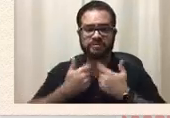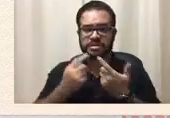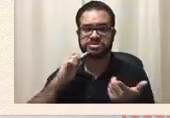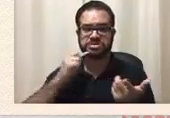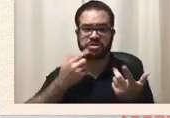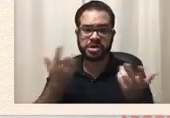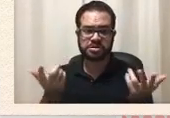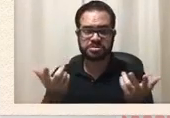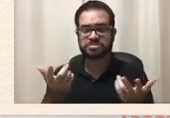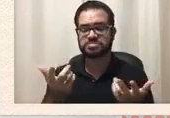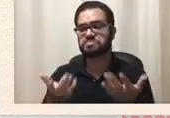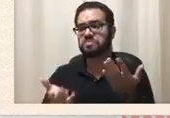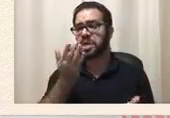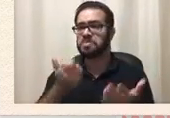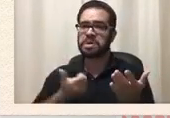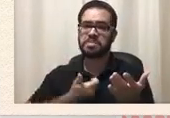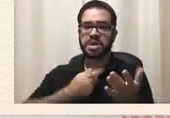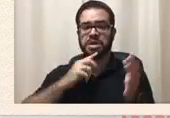irresponsible.